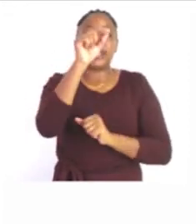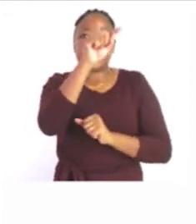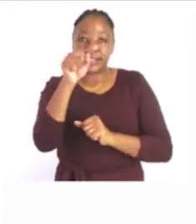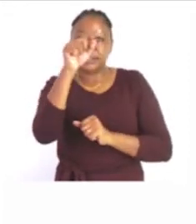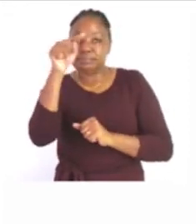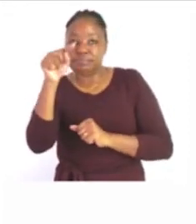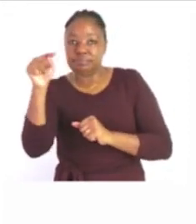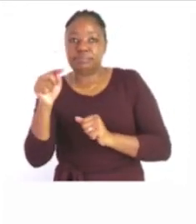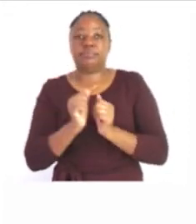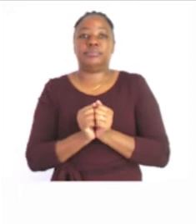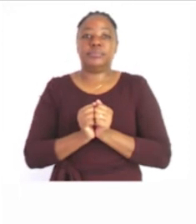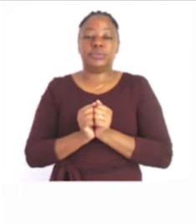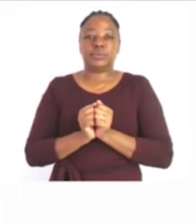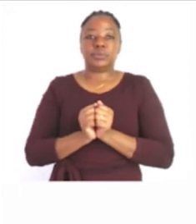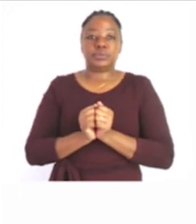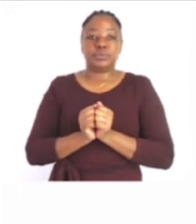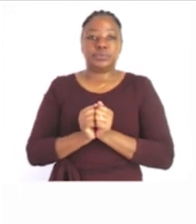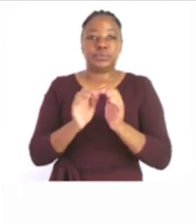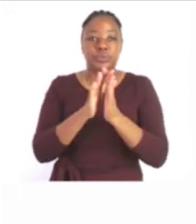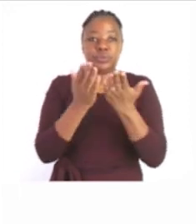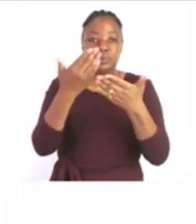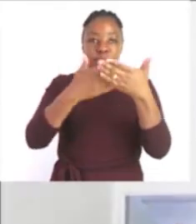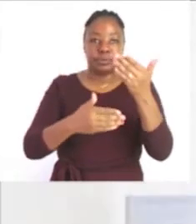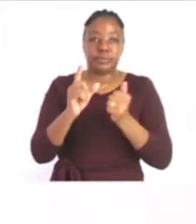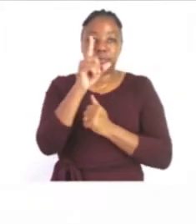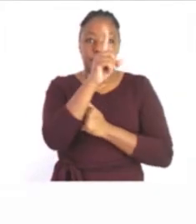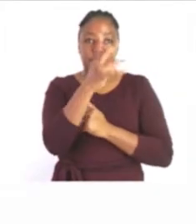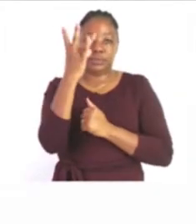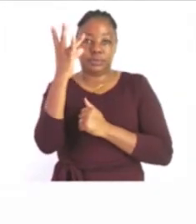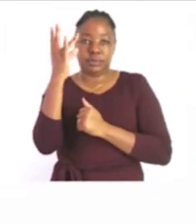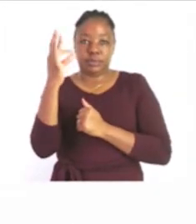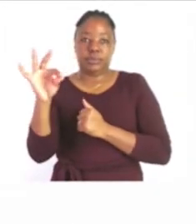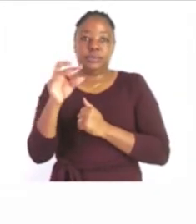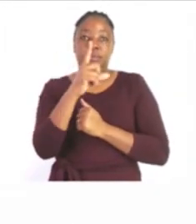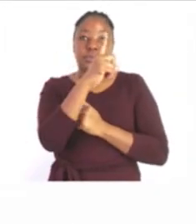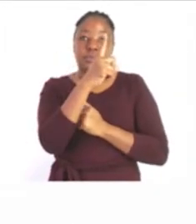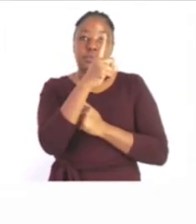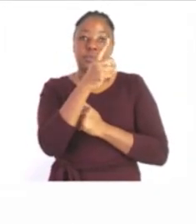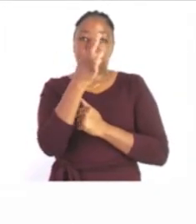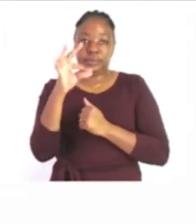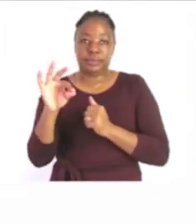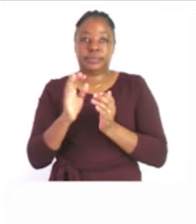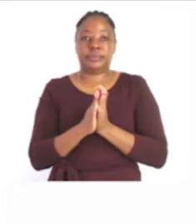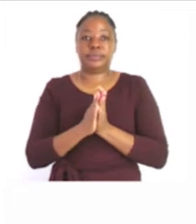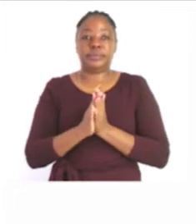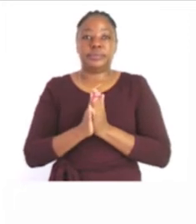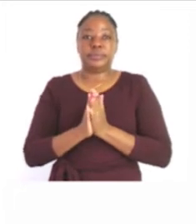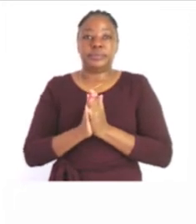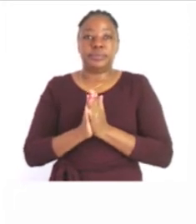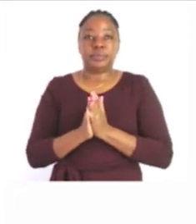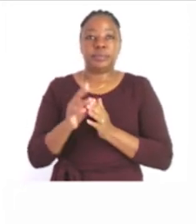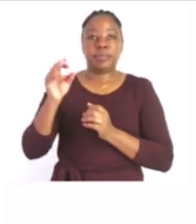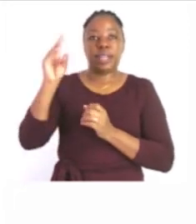again? Let's go to page 19. On page 19, we have digraphs